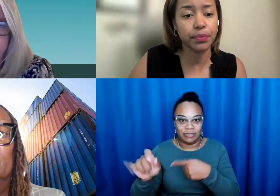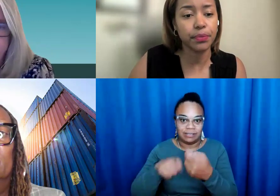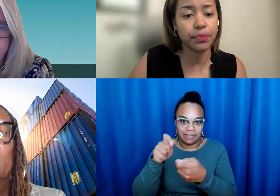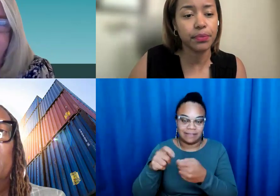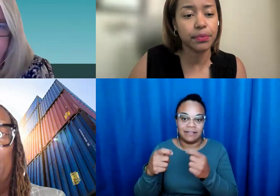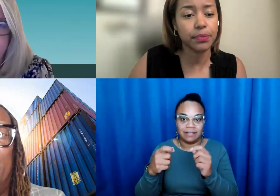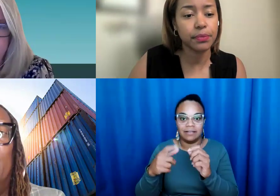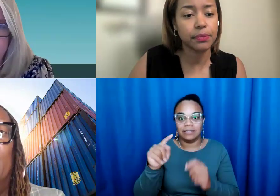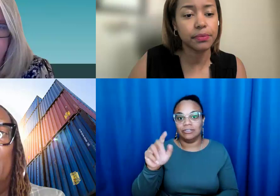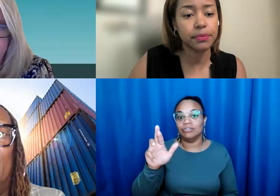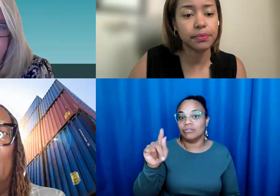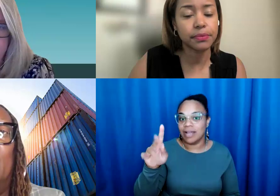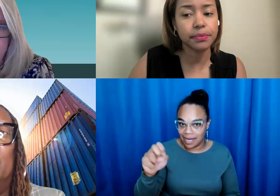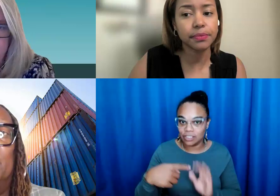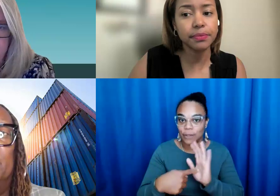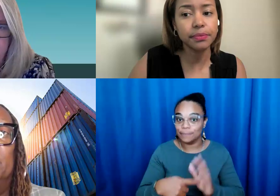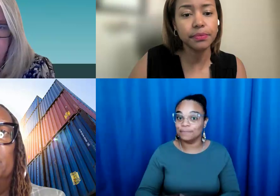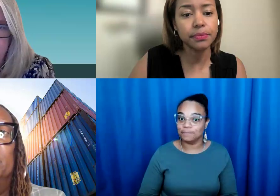well.